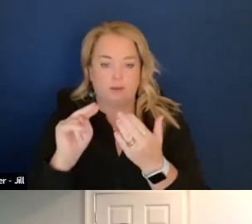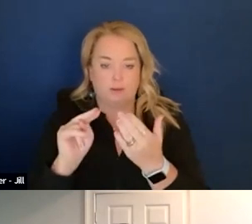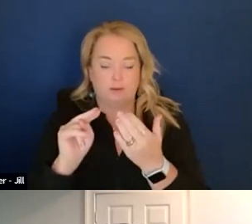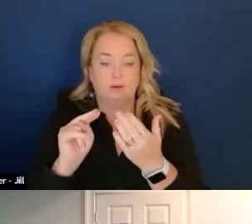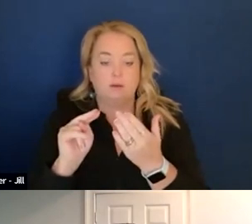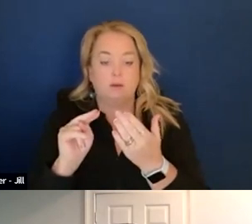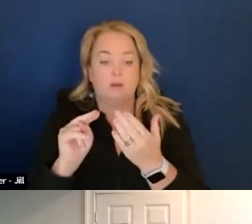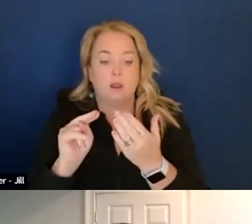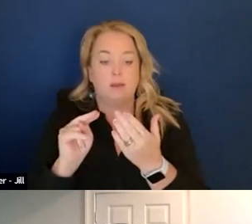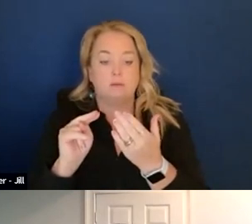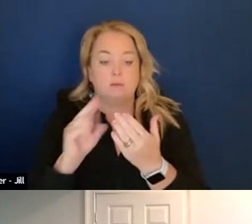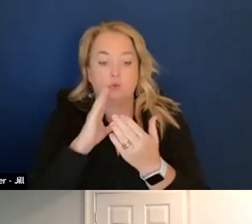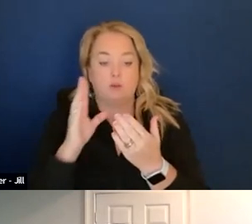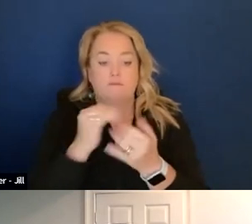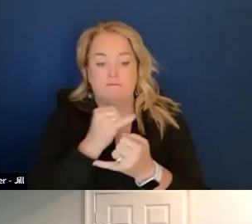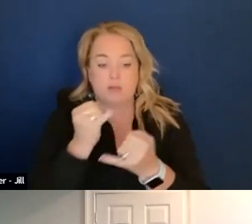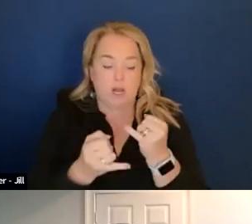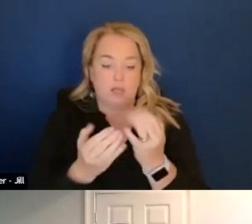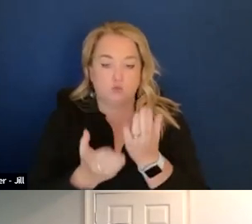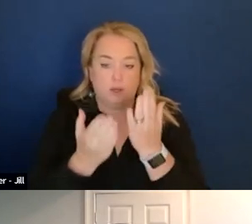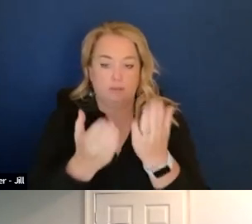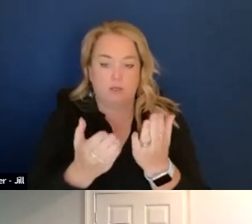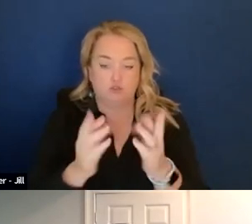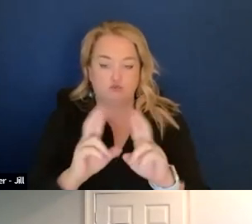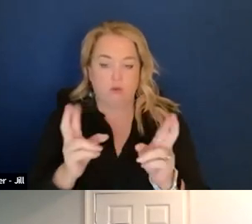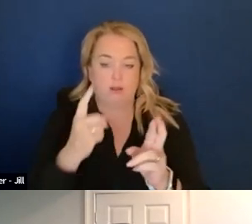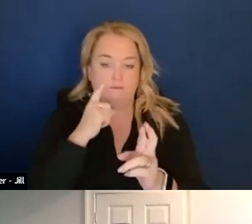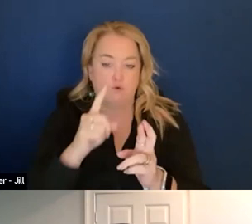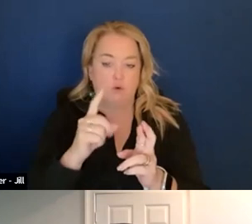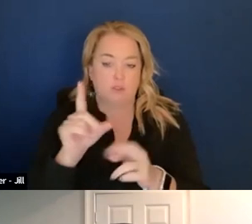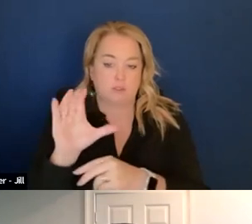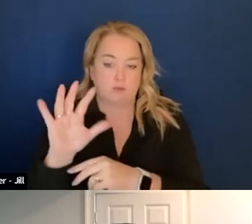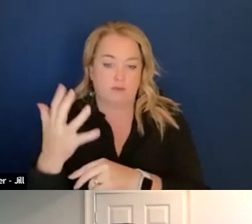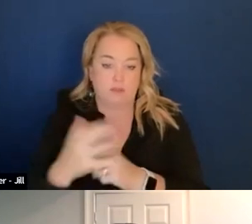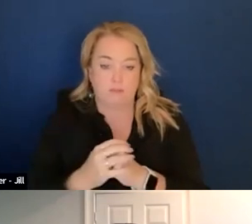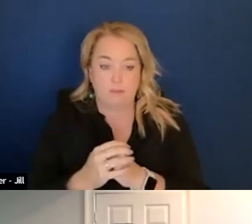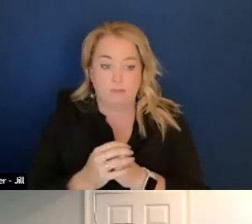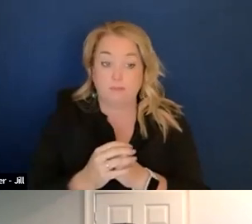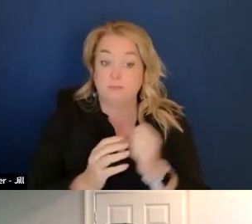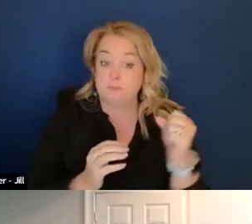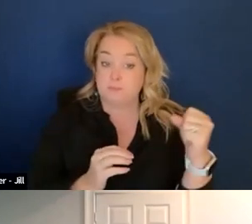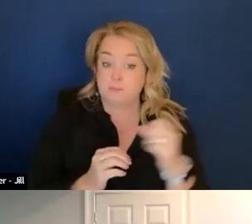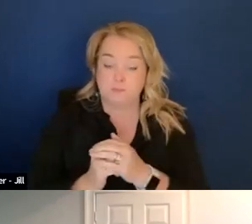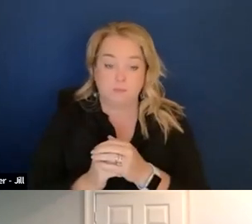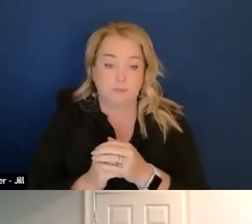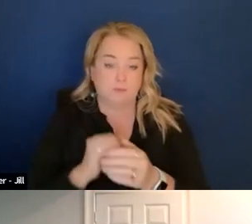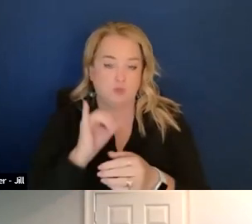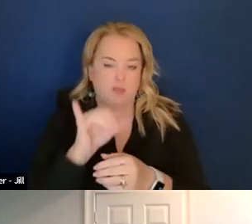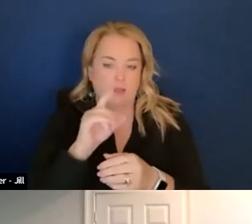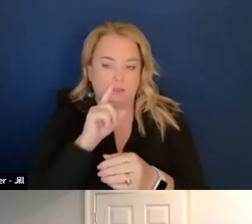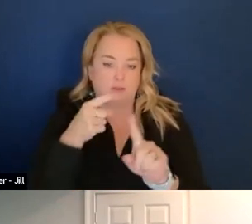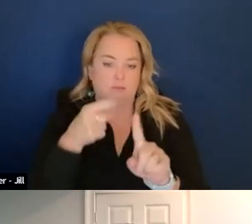finalize our recommendations and get them ready for December 5th. So that's, I think, the cadence